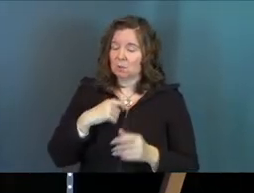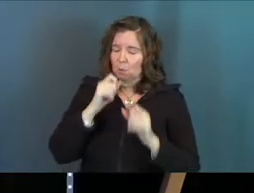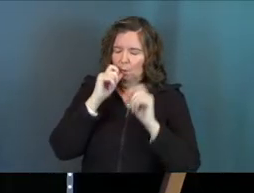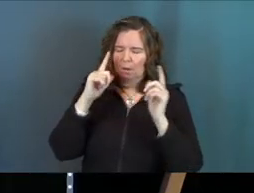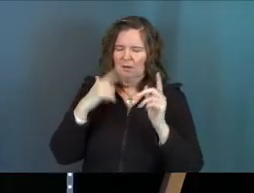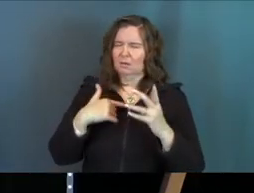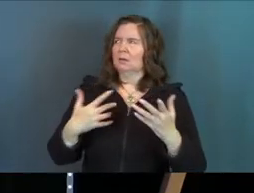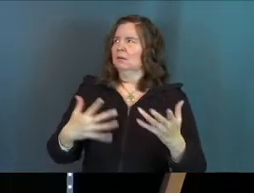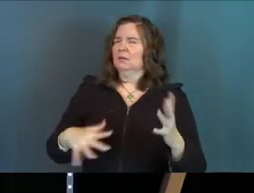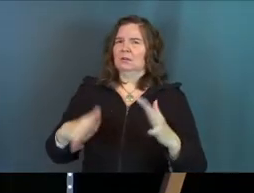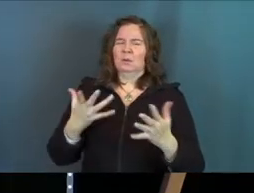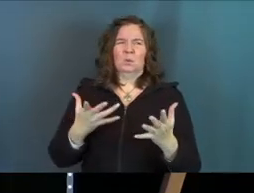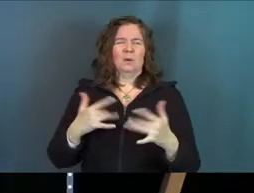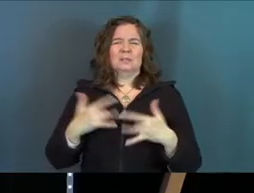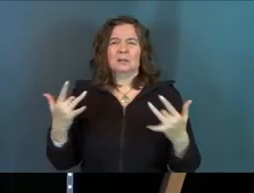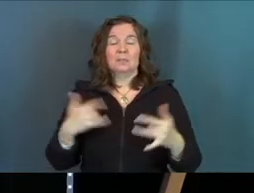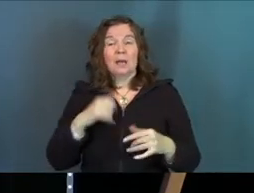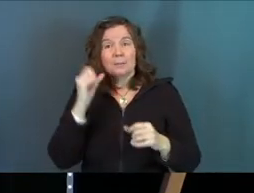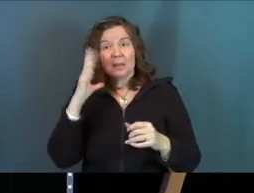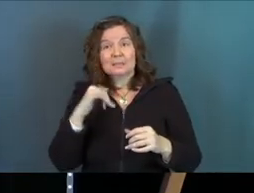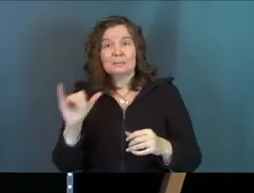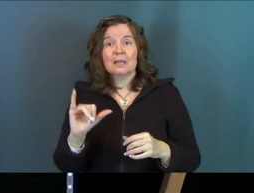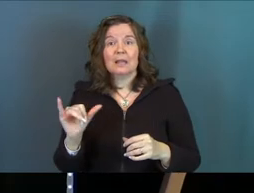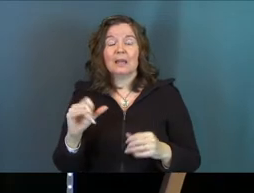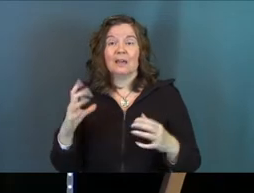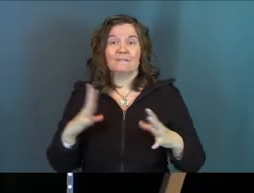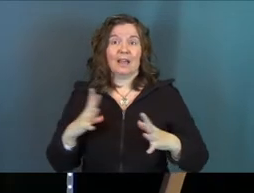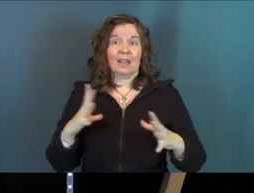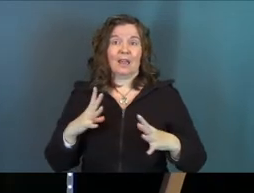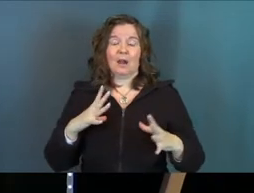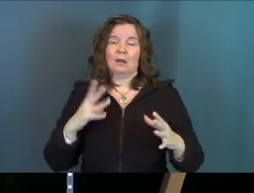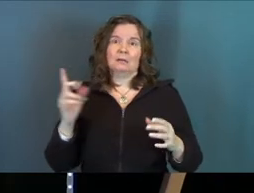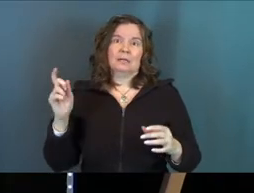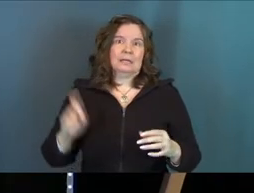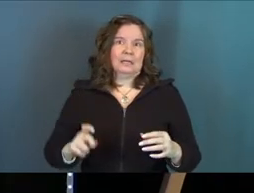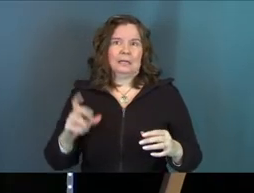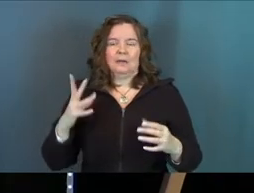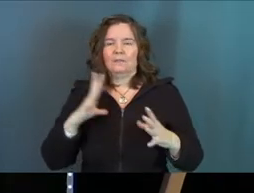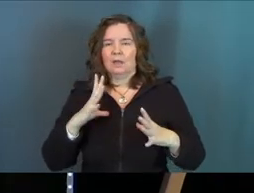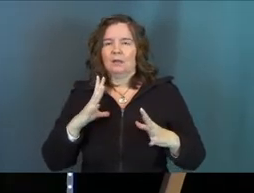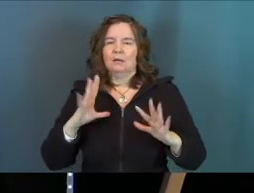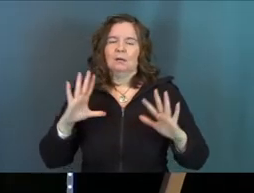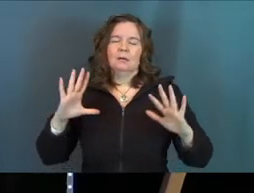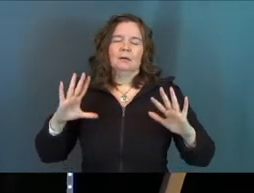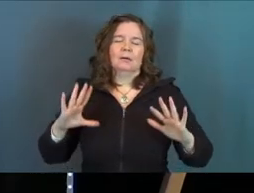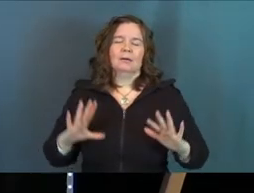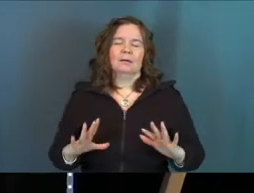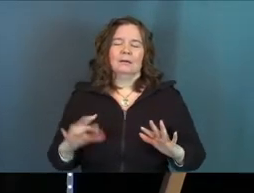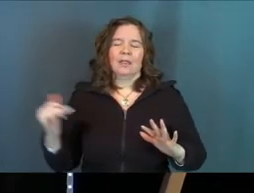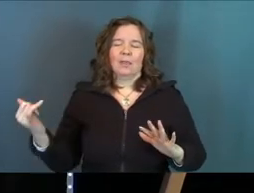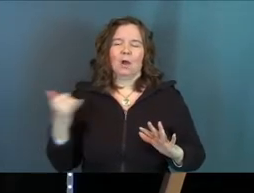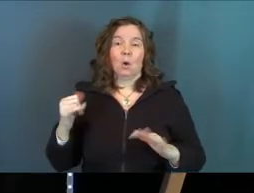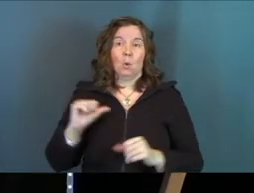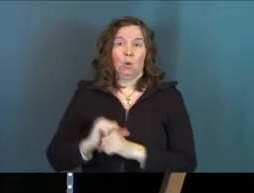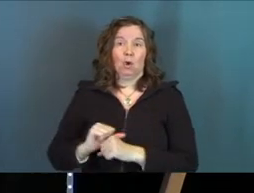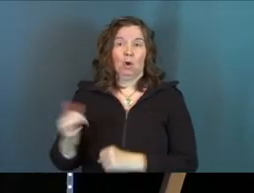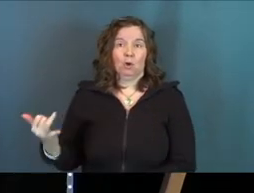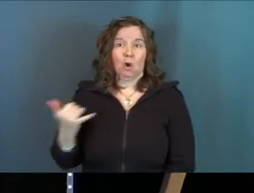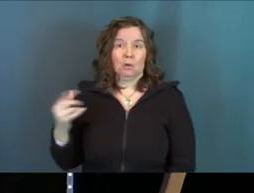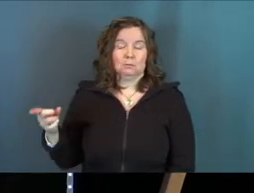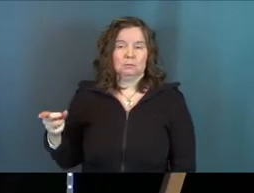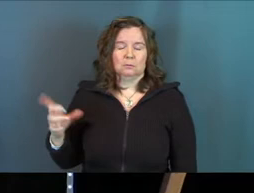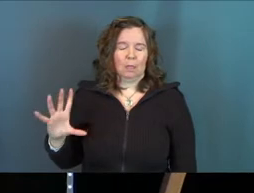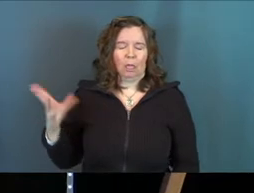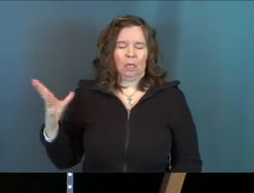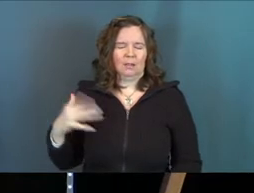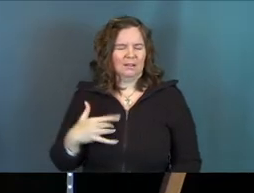up? It's like, hey, what's up, man? Imagine being on like vacation, a much needed vacation, and you get a call from work. You know what I'm saying? Like, that's